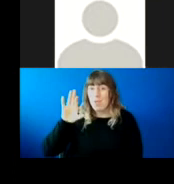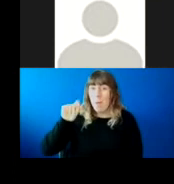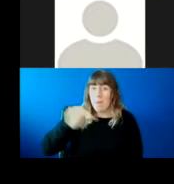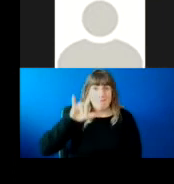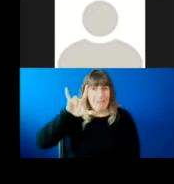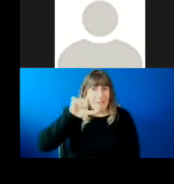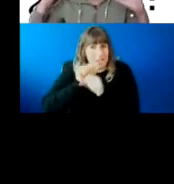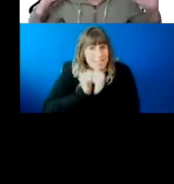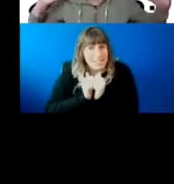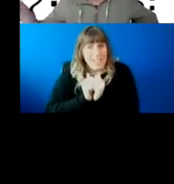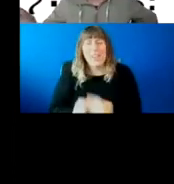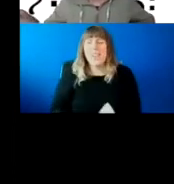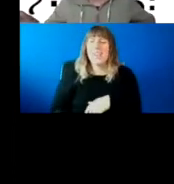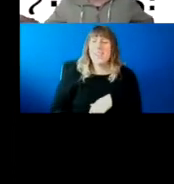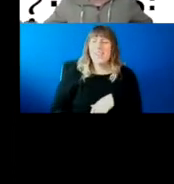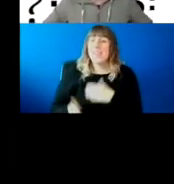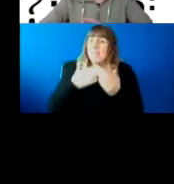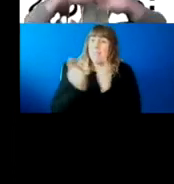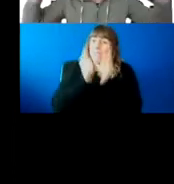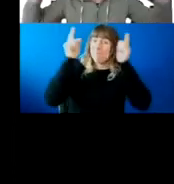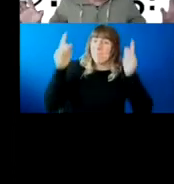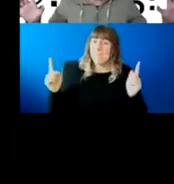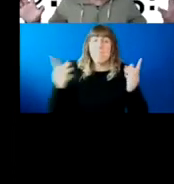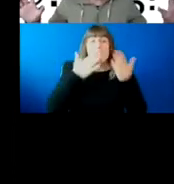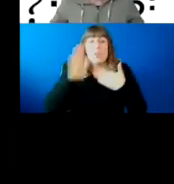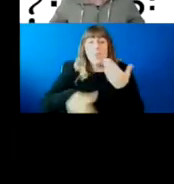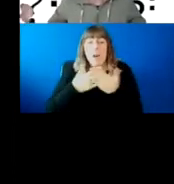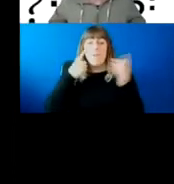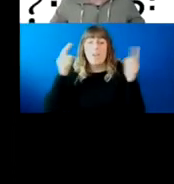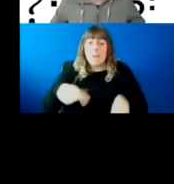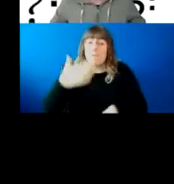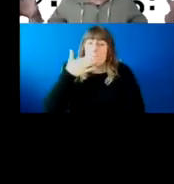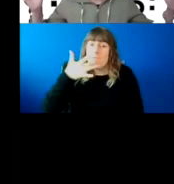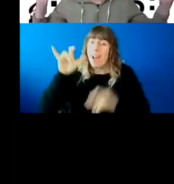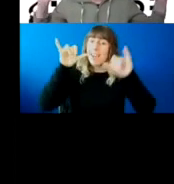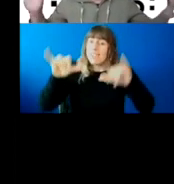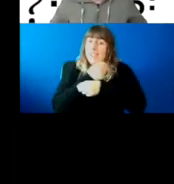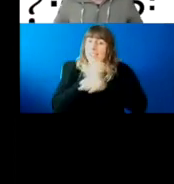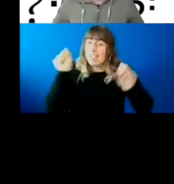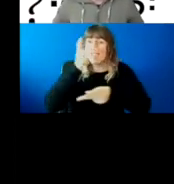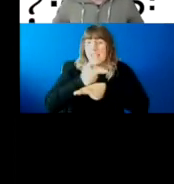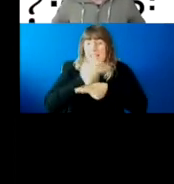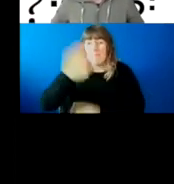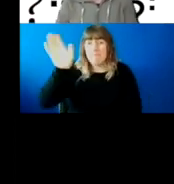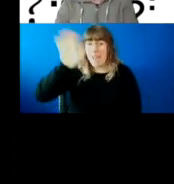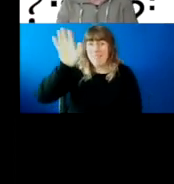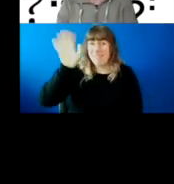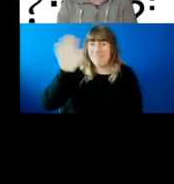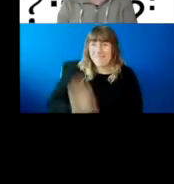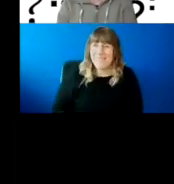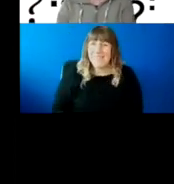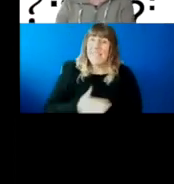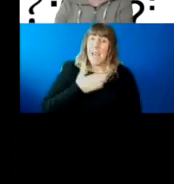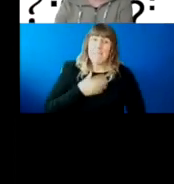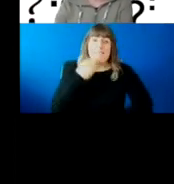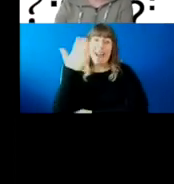working beside, even when we're at a distance. Thank you all, good luck, stay safe, and stay resilient. Happy